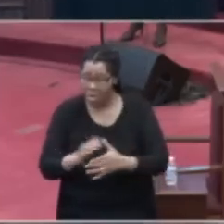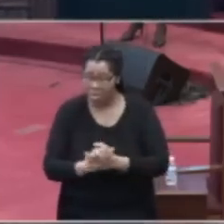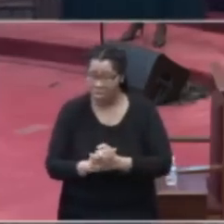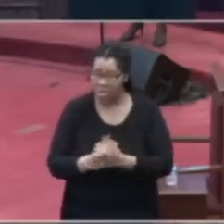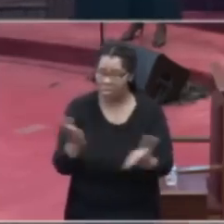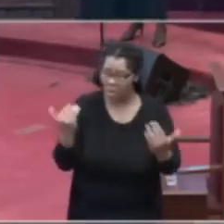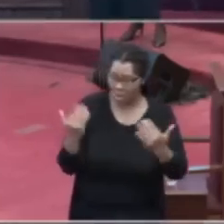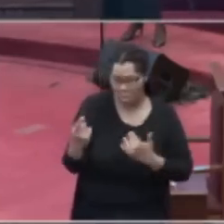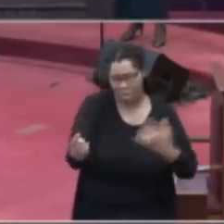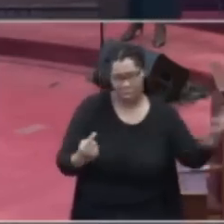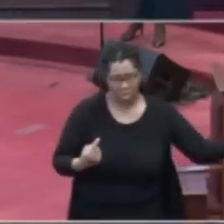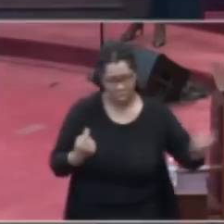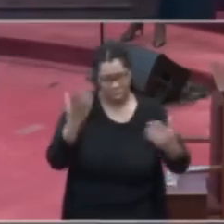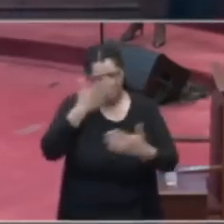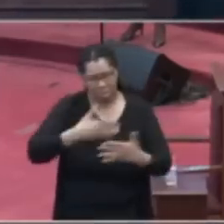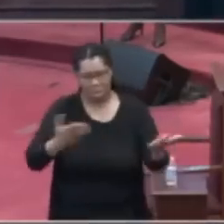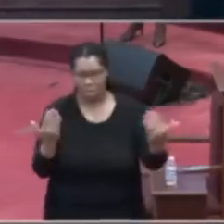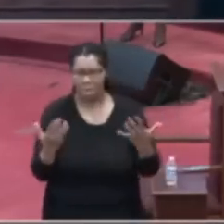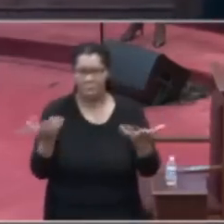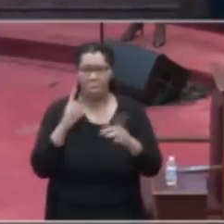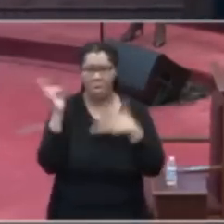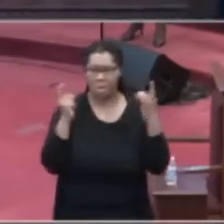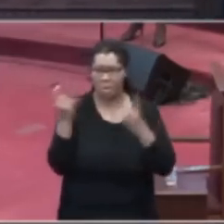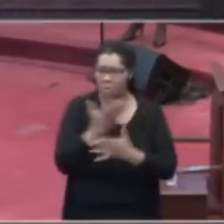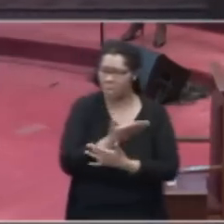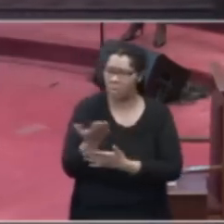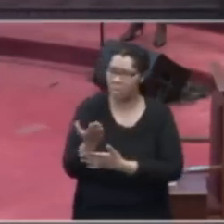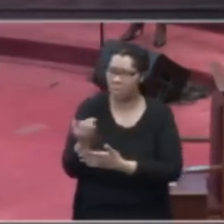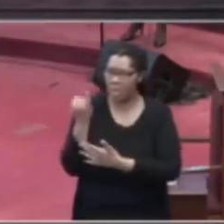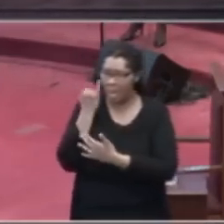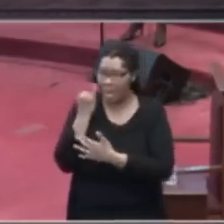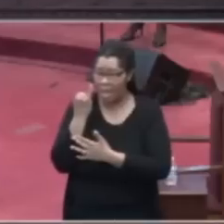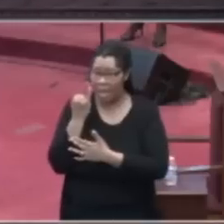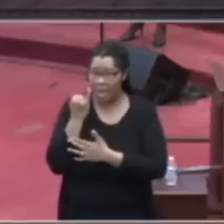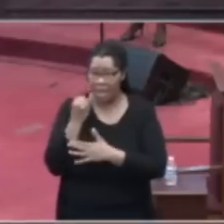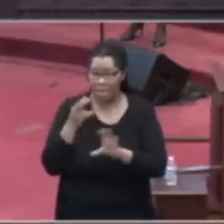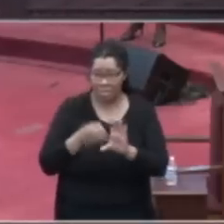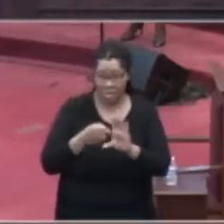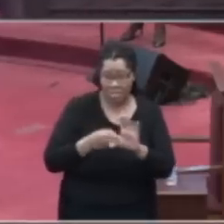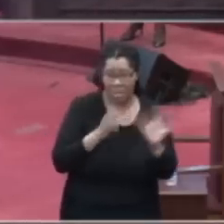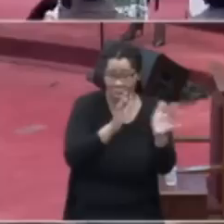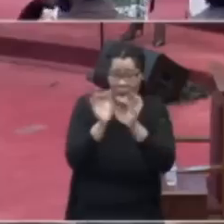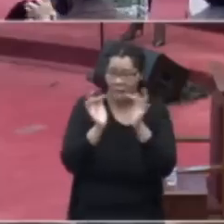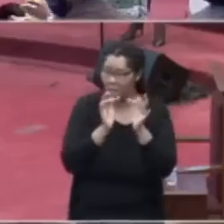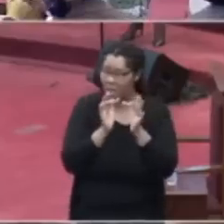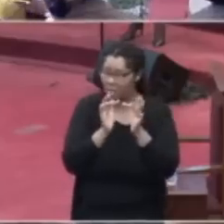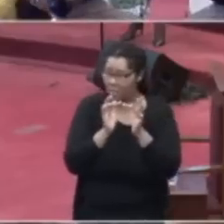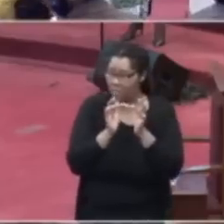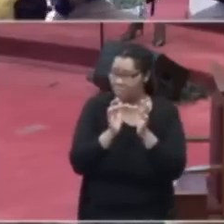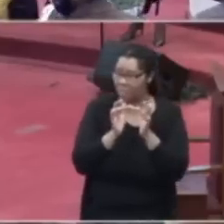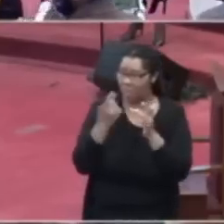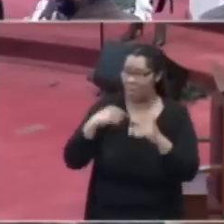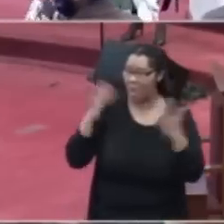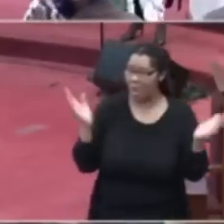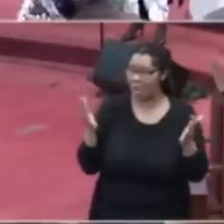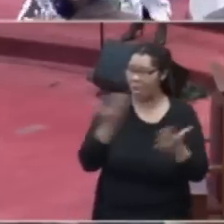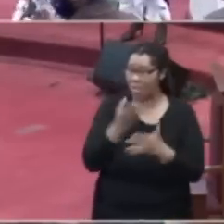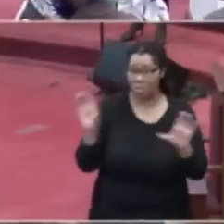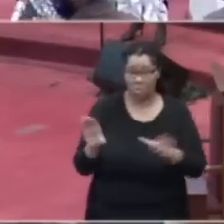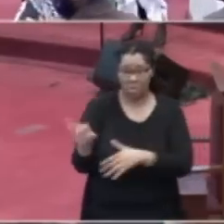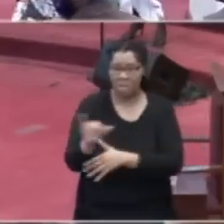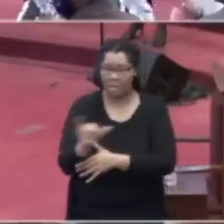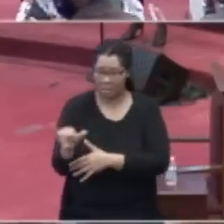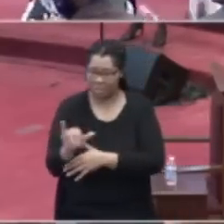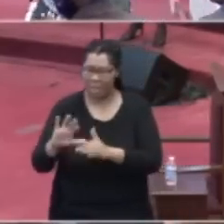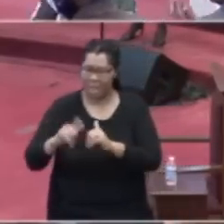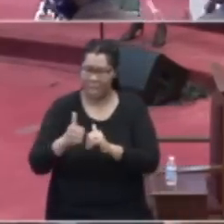Come on, make your way here to the front. We want to celebrate you. If you're online, bless you moving. If you're online, we encourage you to do the same.